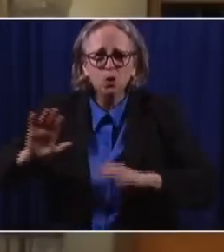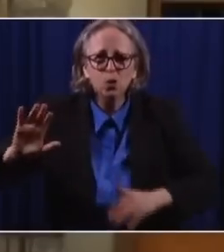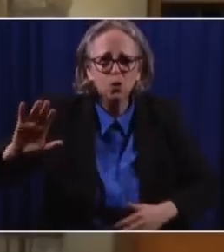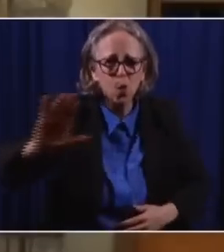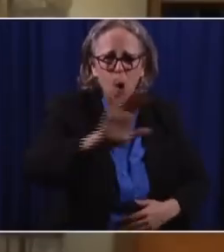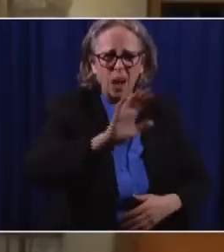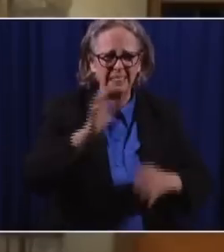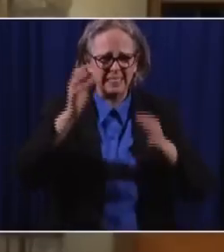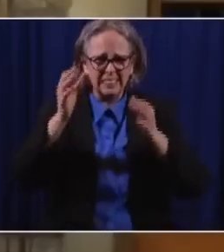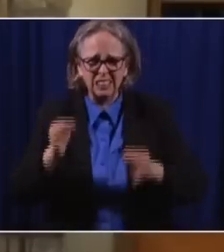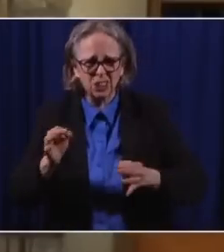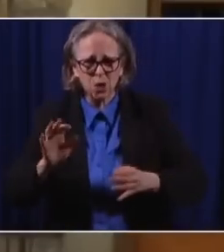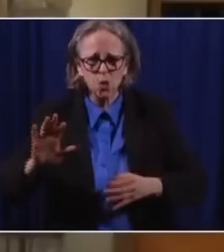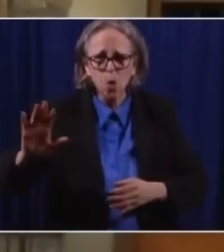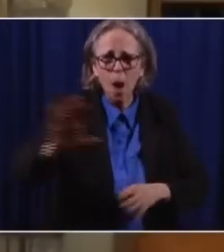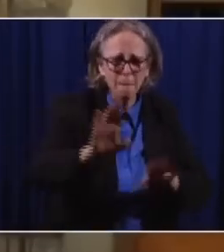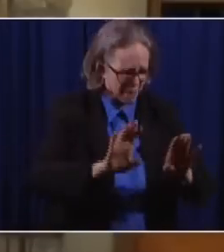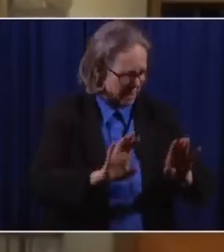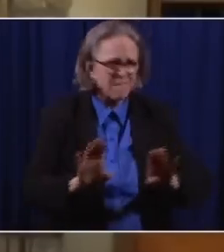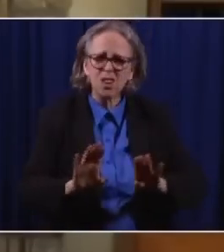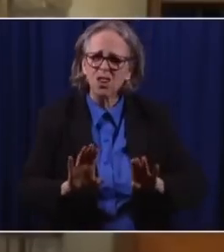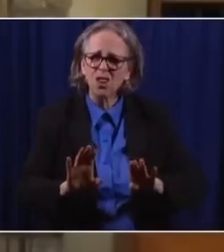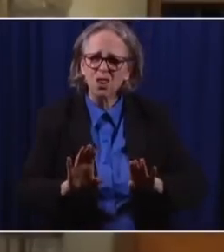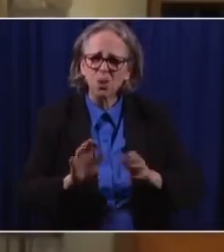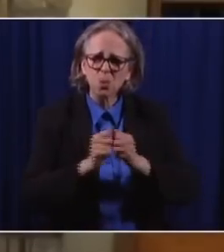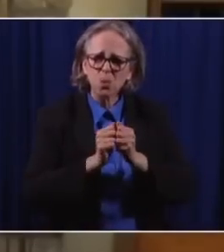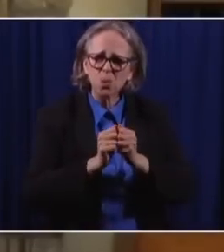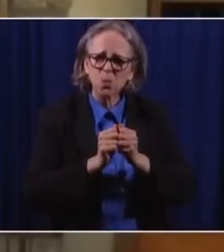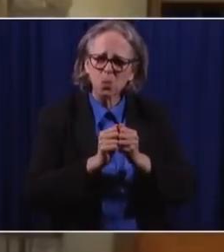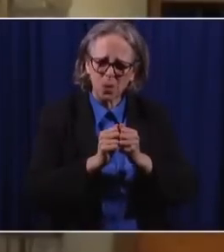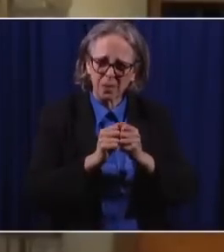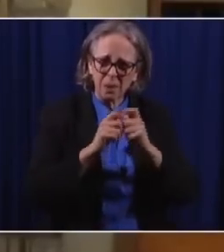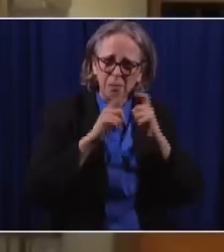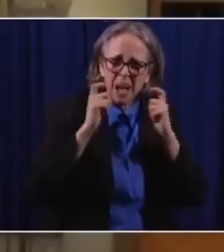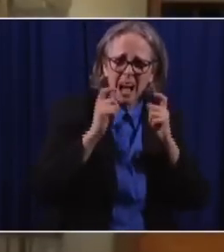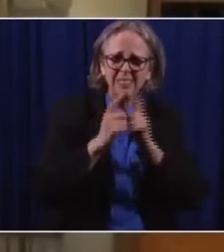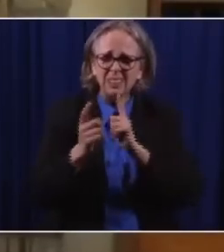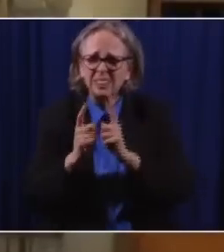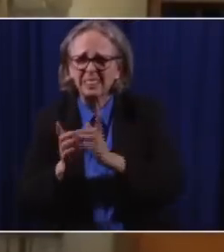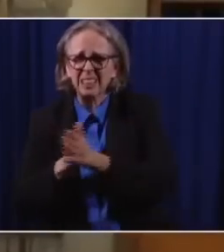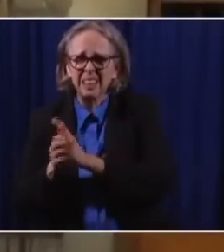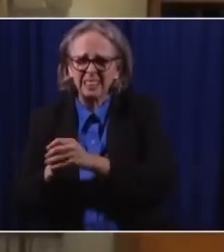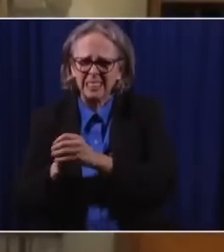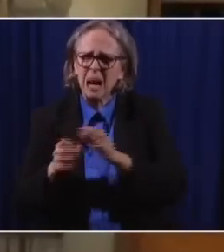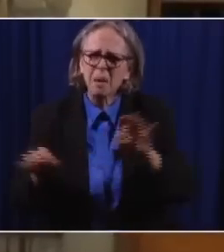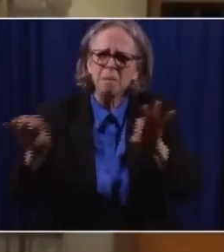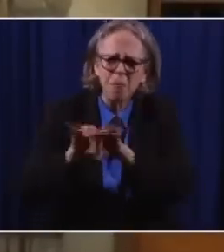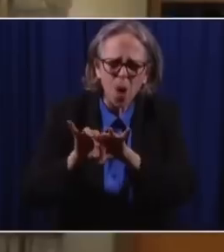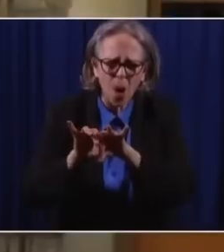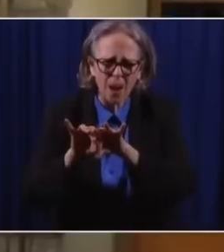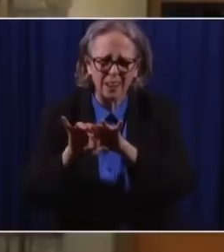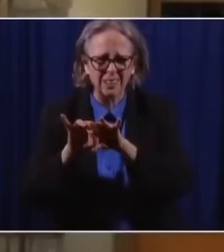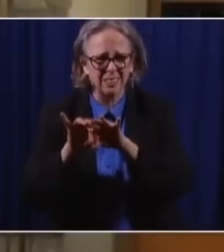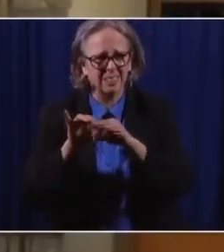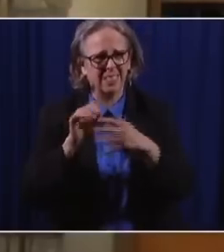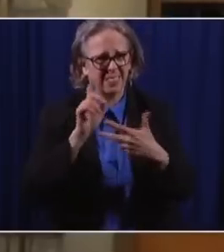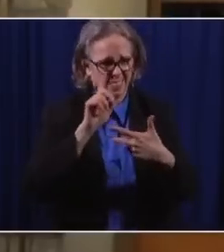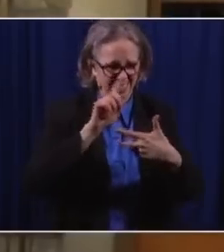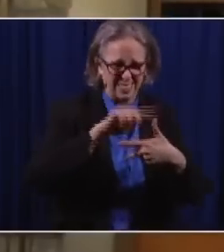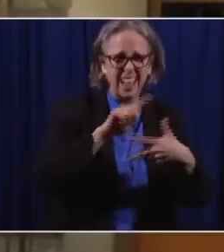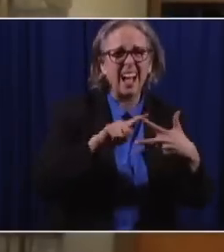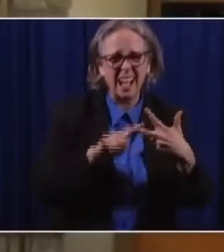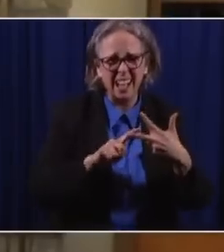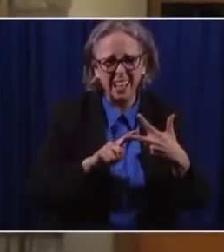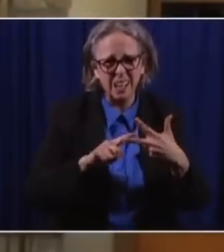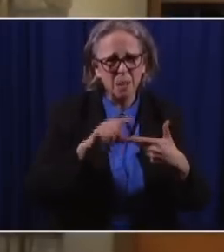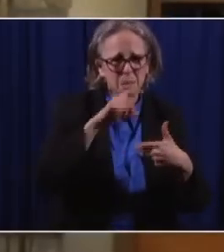absolutely crucial. But it is getting back to the basics for all of us: mask and distancing, protecting